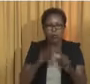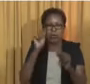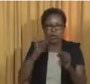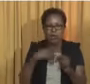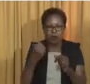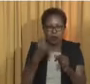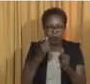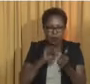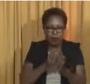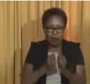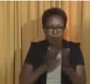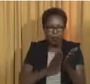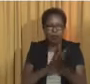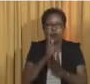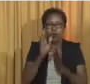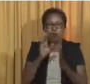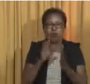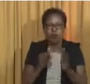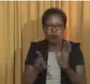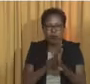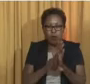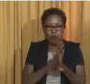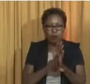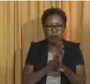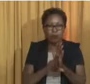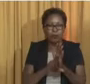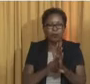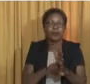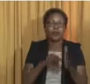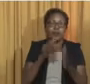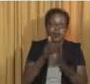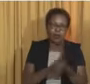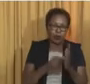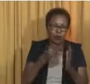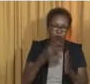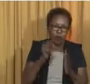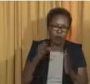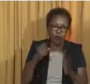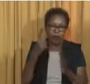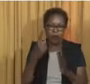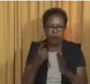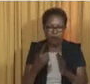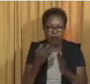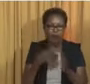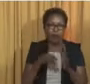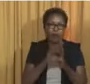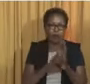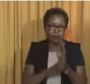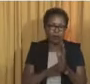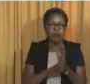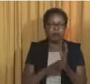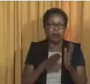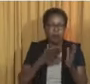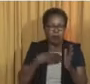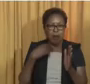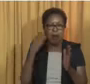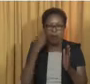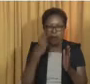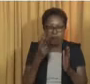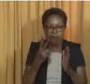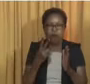rationale of entrenching the provisions mentioned in Article 255(1) of the Constitution is, in my view, informed by the